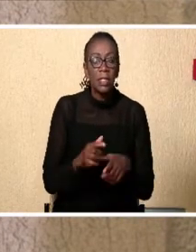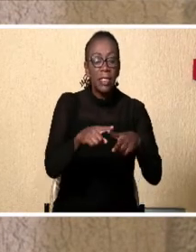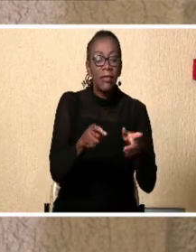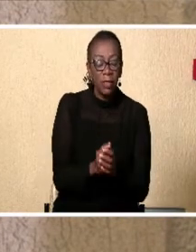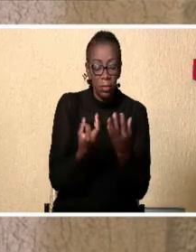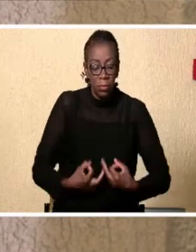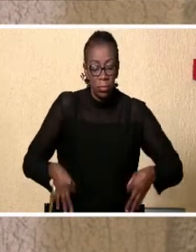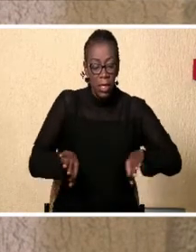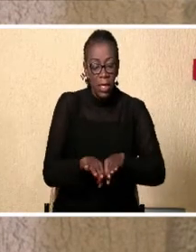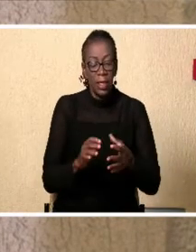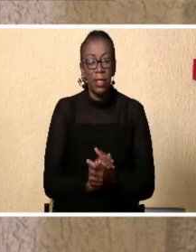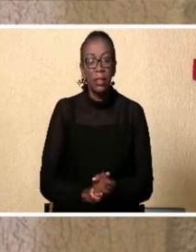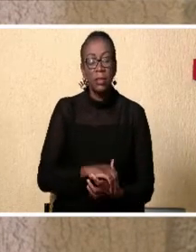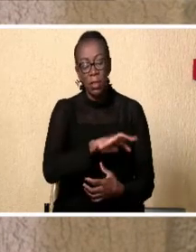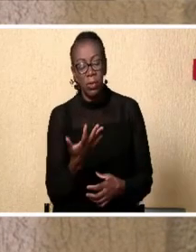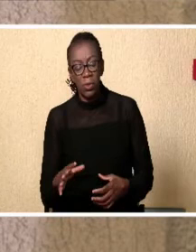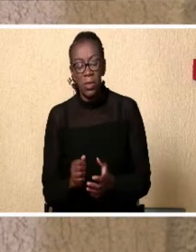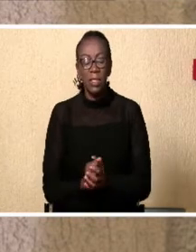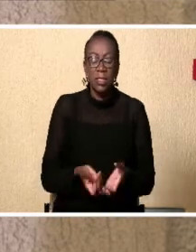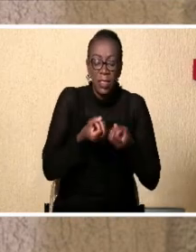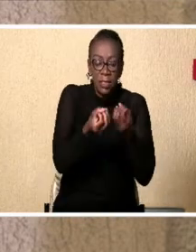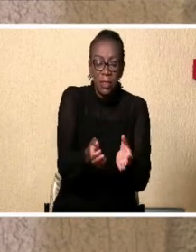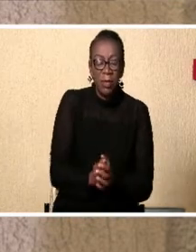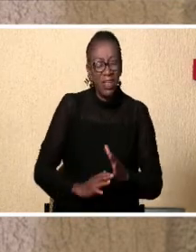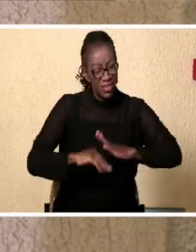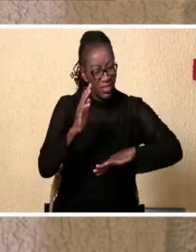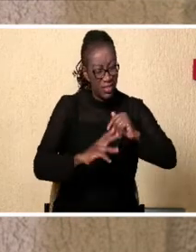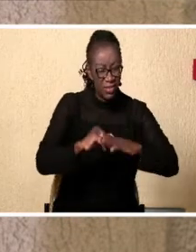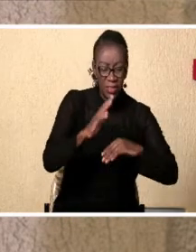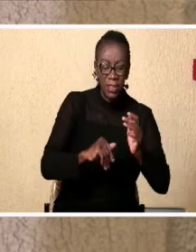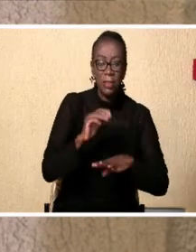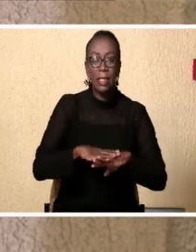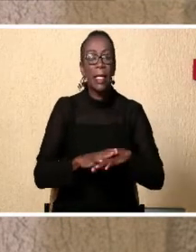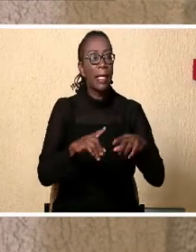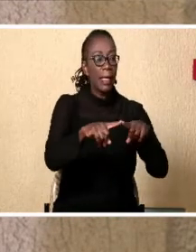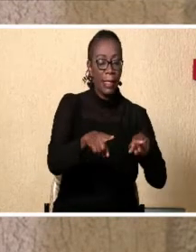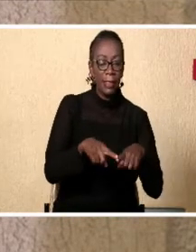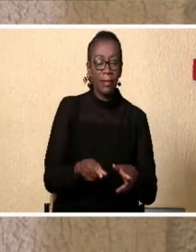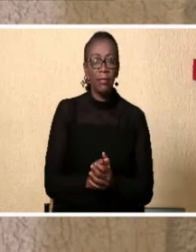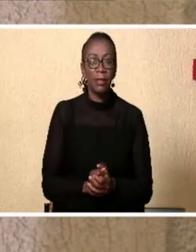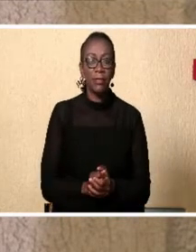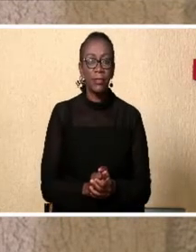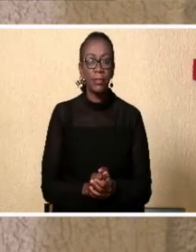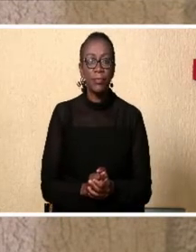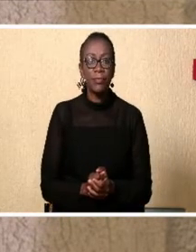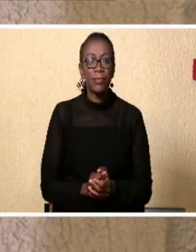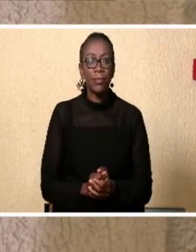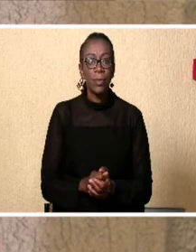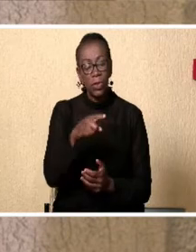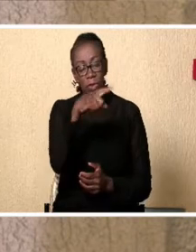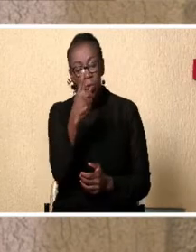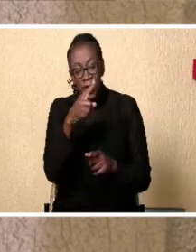conditioning, water supply purification, construction, as it relates to the fight against COVID. So one of the things that when we